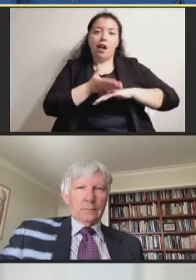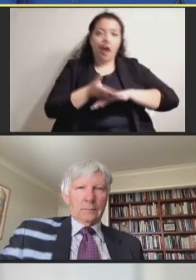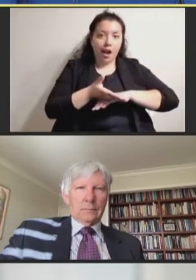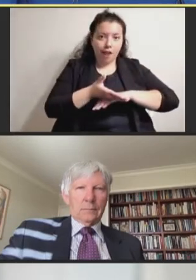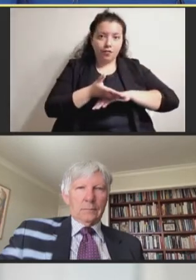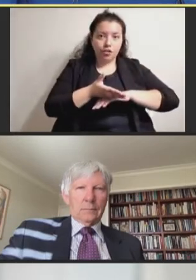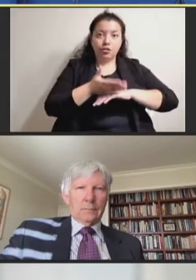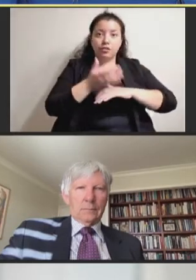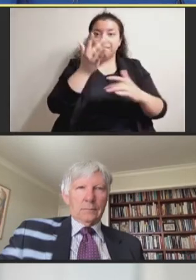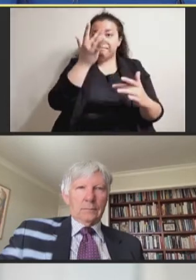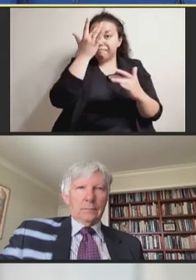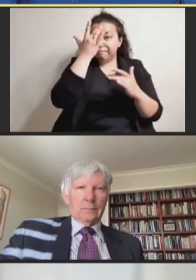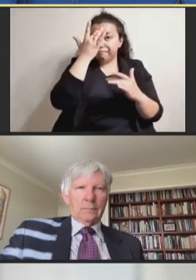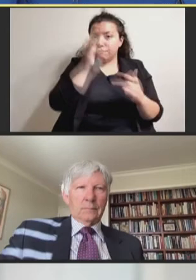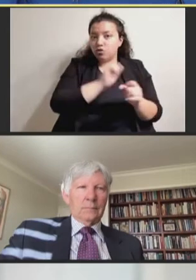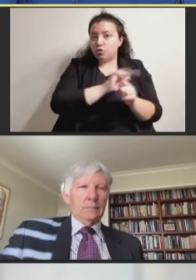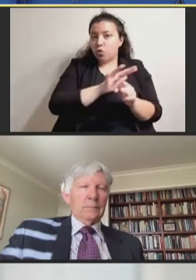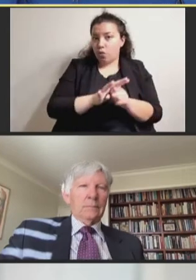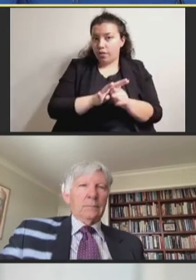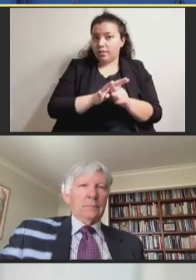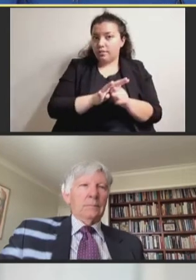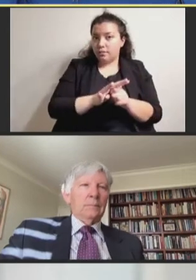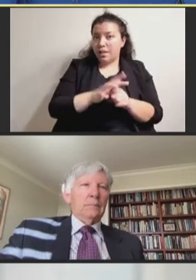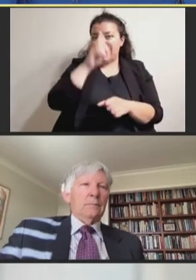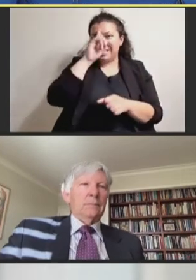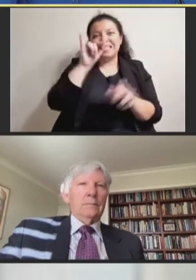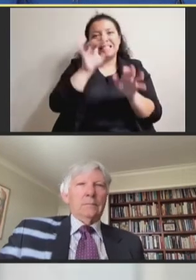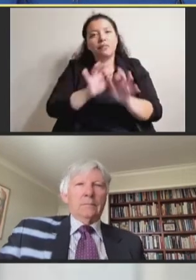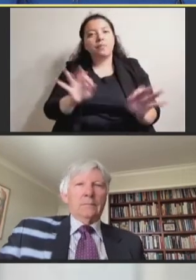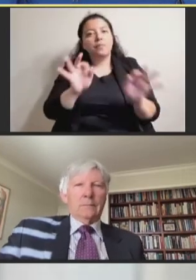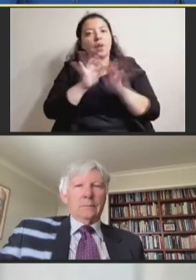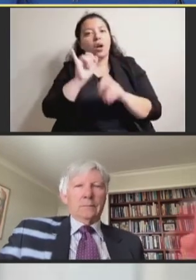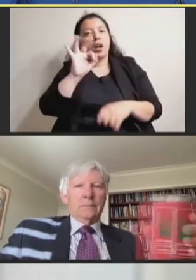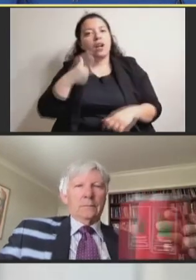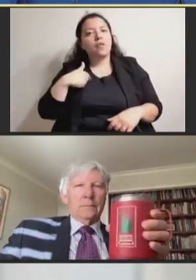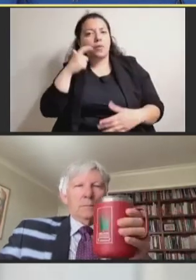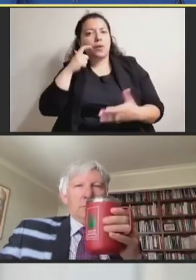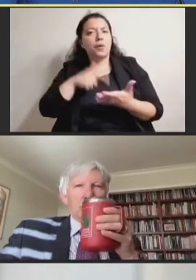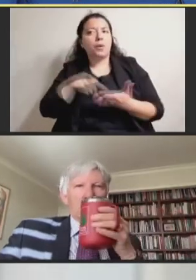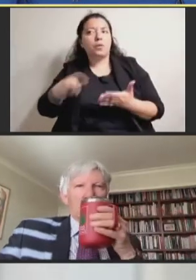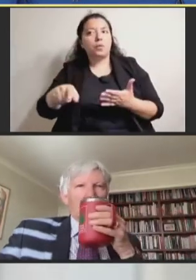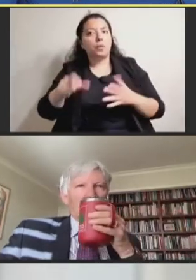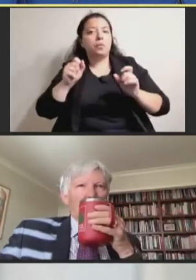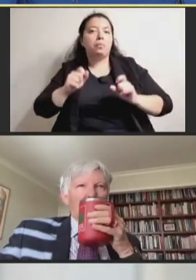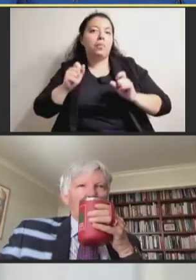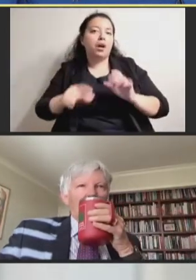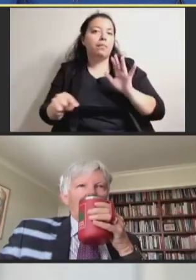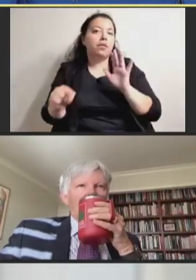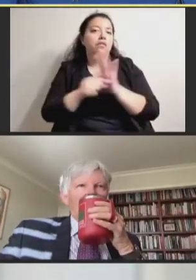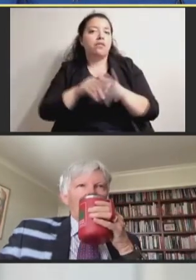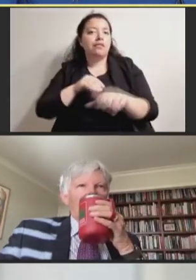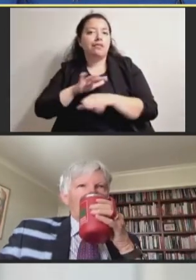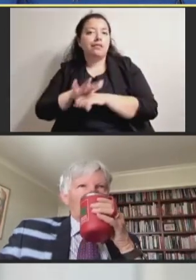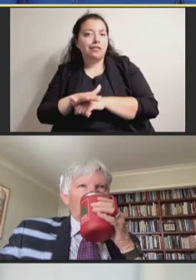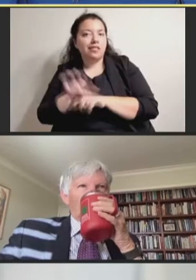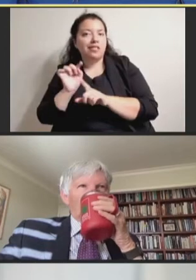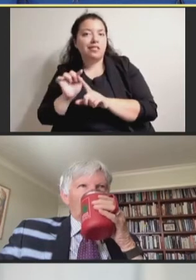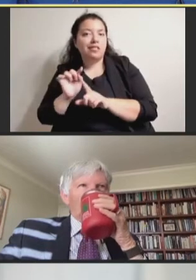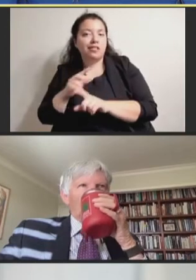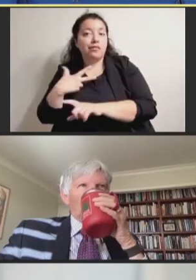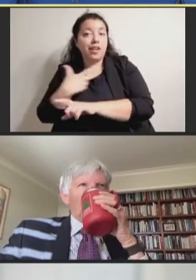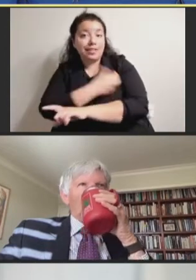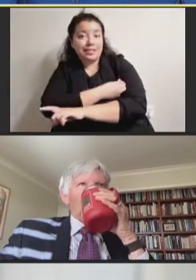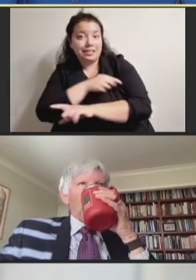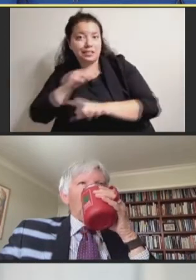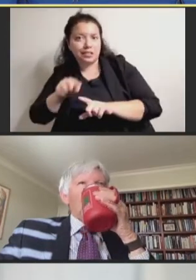infection? I just think that's important as we're looking at these adverse events to make a comparison between what we see with